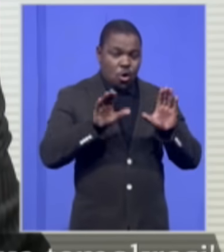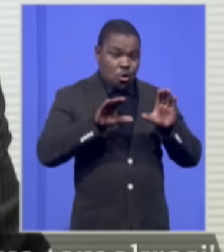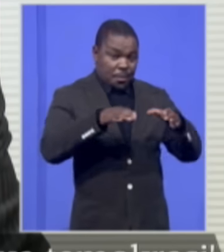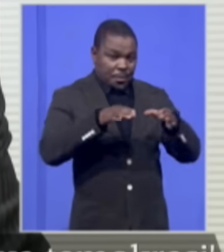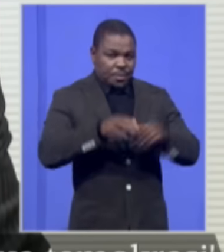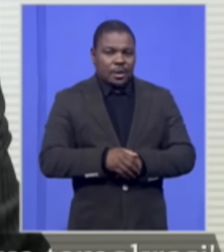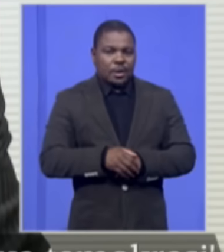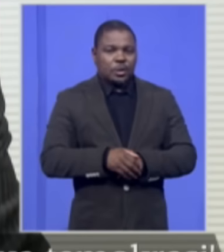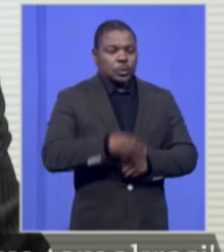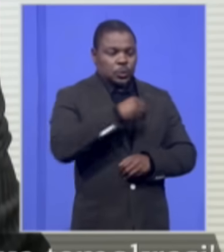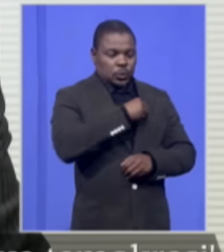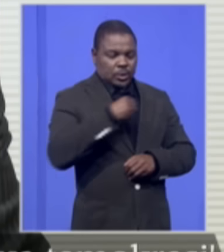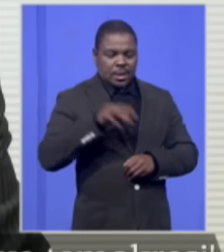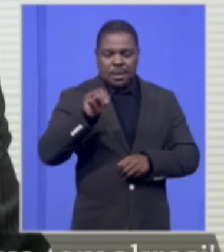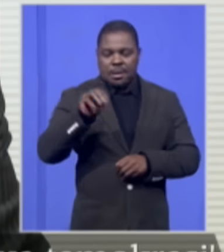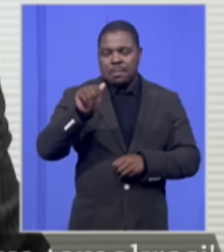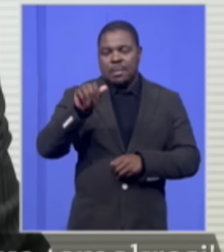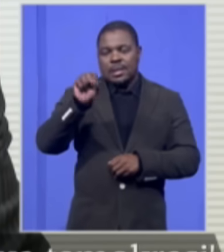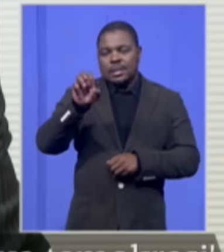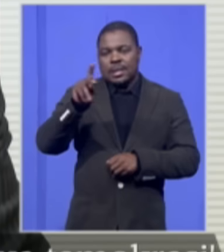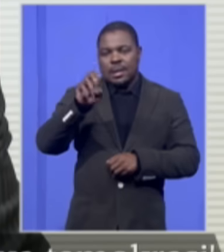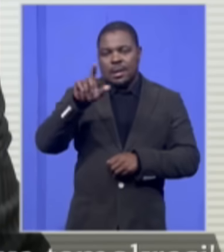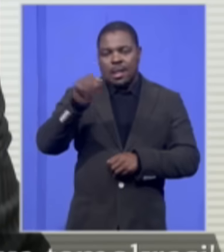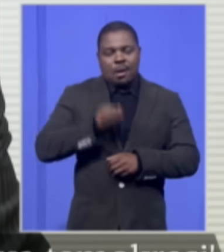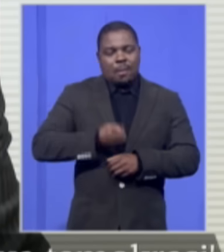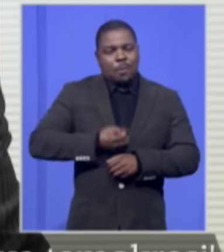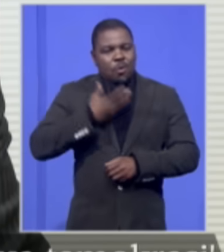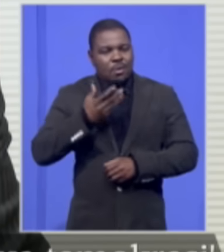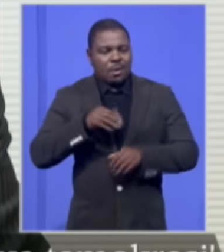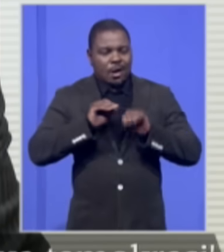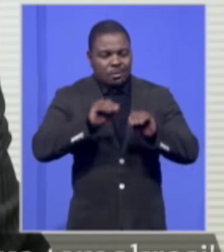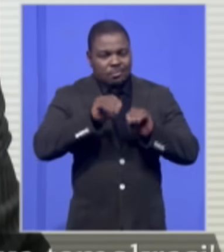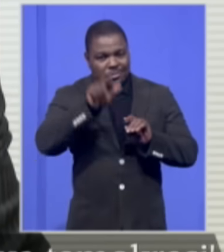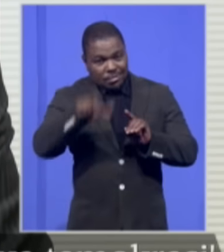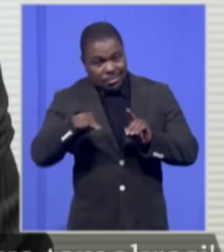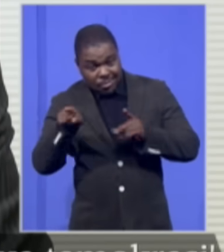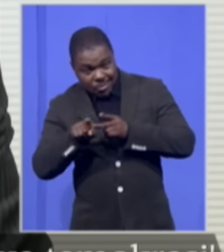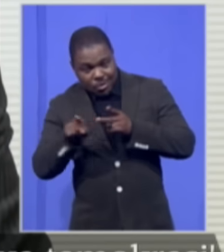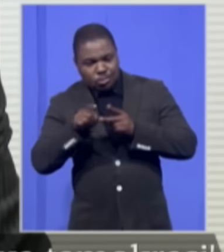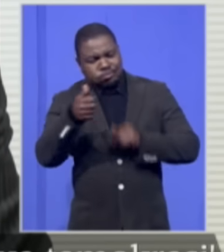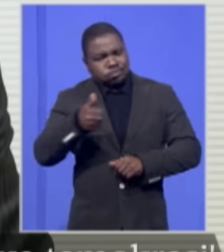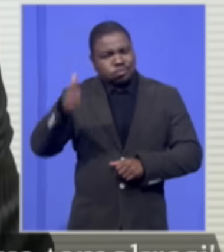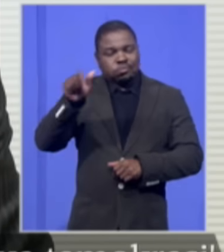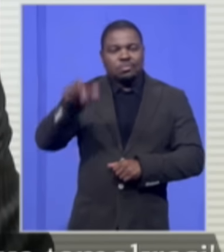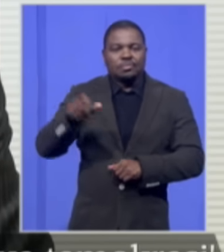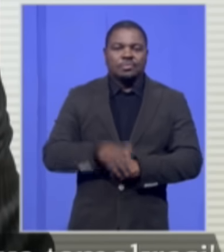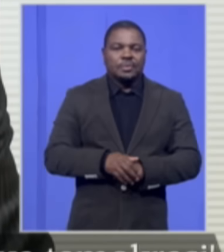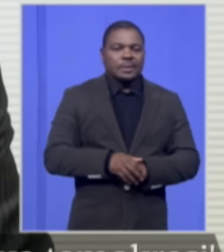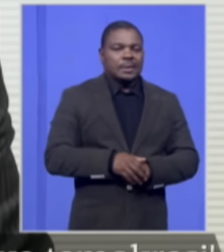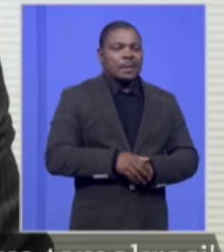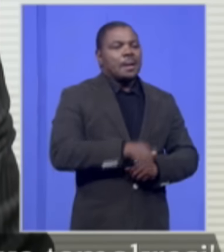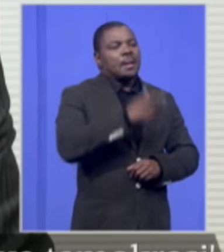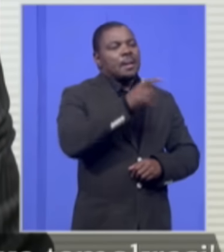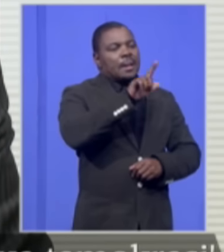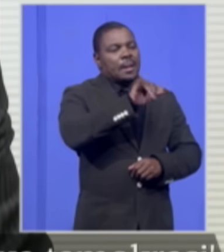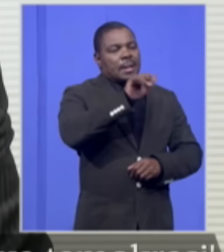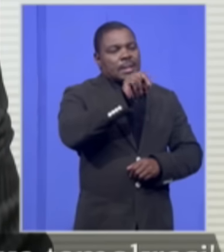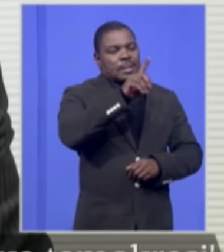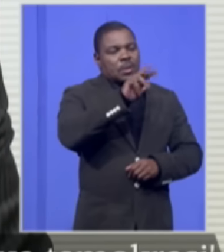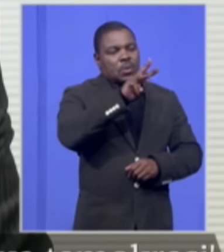Dr. Barbara Masikela, poet, educator, and stalwart. Ms. Lindiwe Mazibuko, former Member